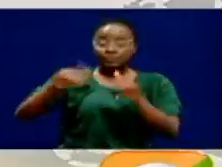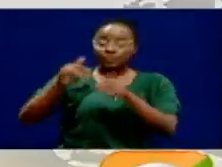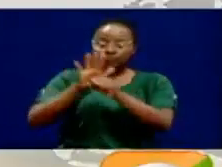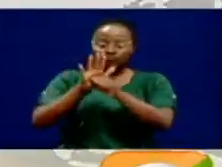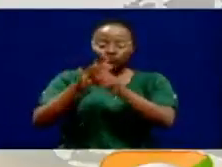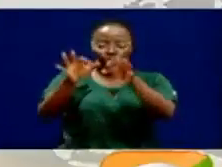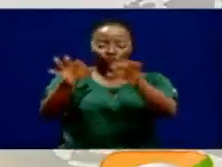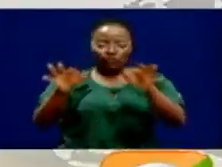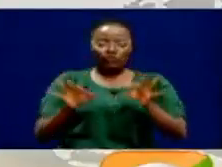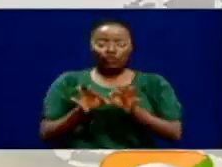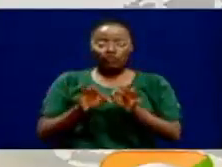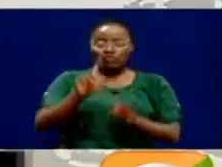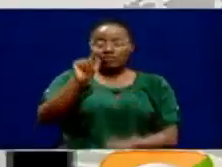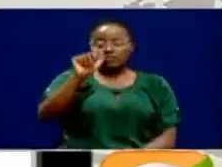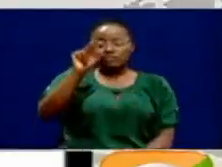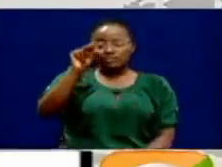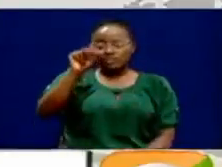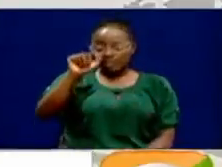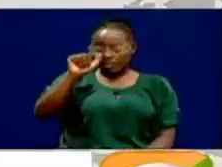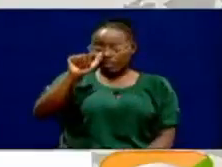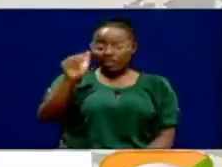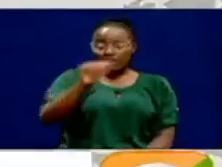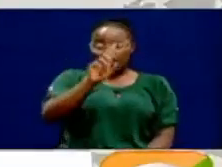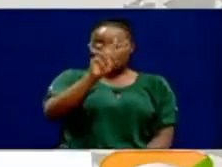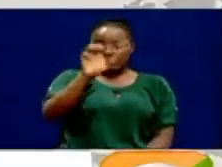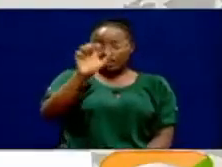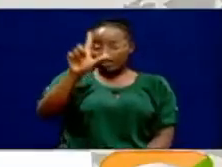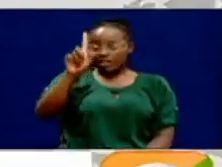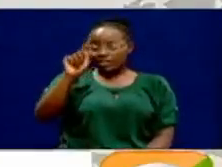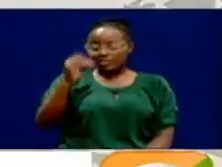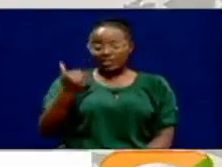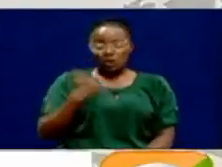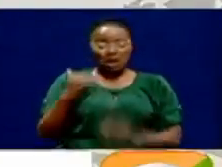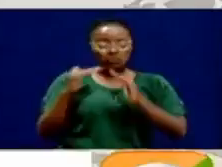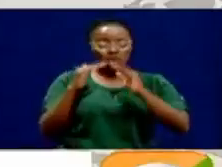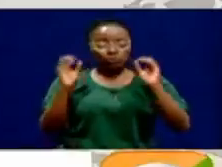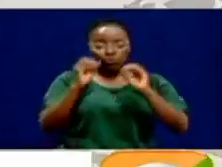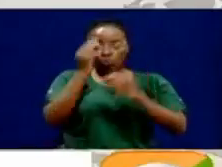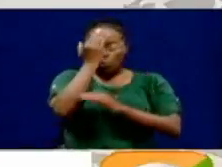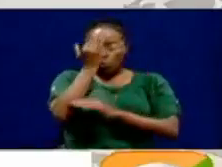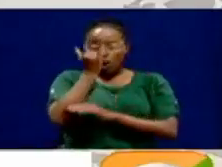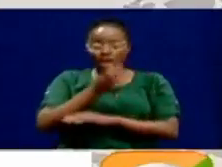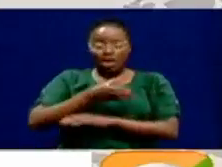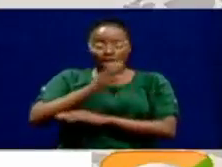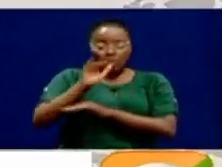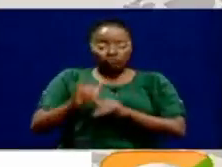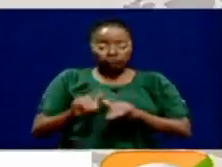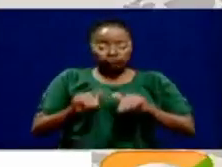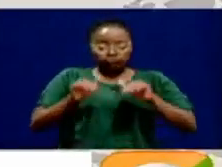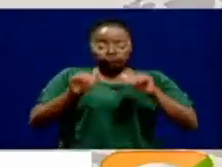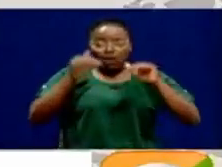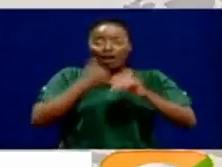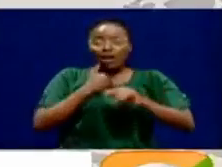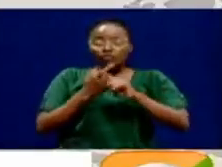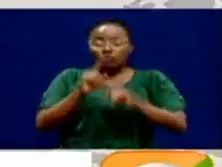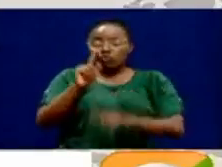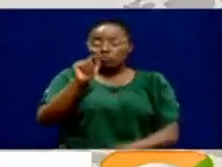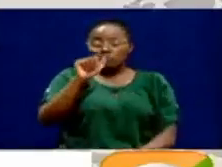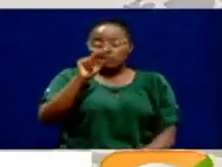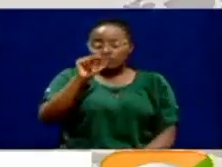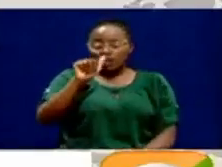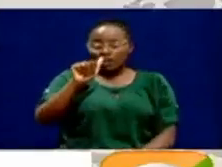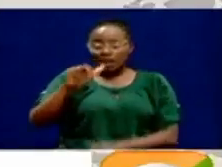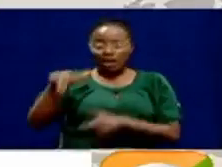Hundreds of families in Tana Delta celebrating this festive season in the cold after their homes were submerged by the raging floods from Tana